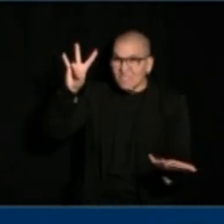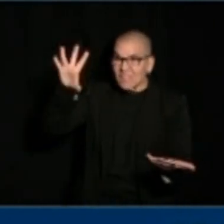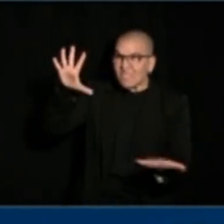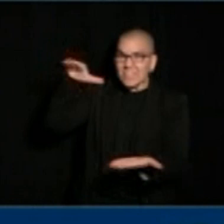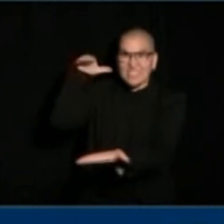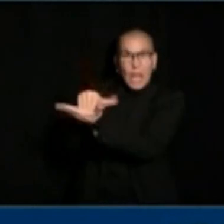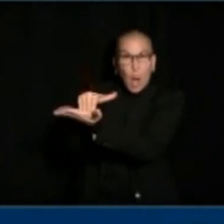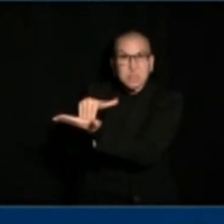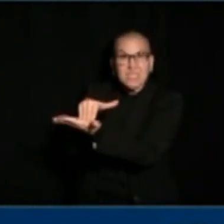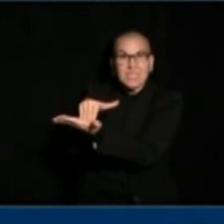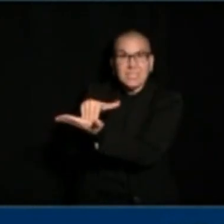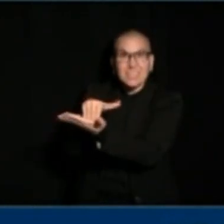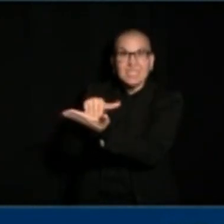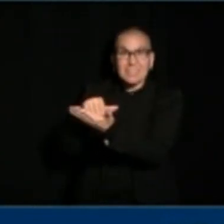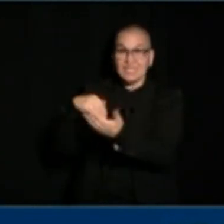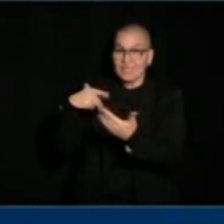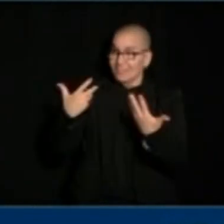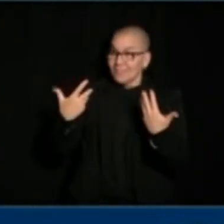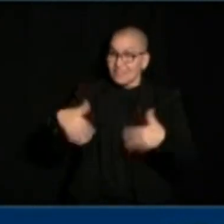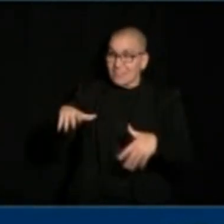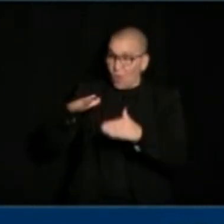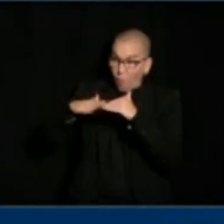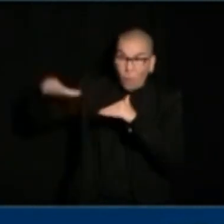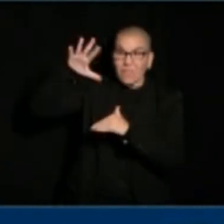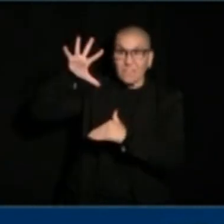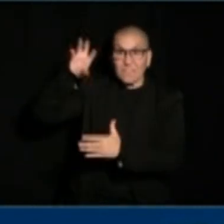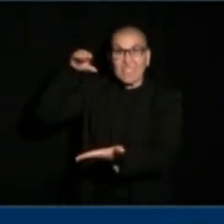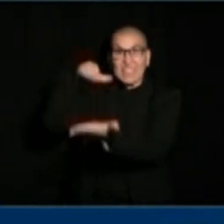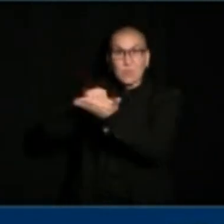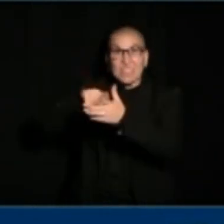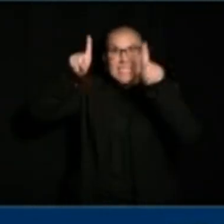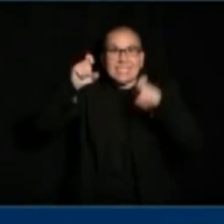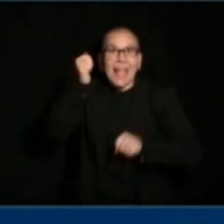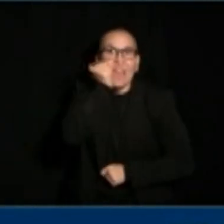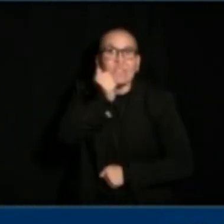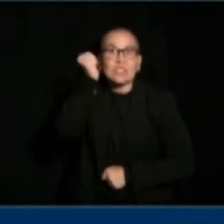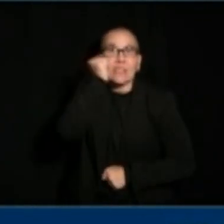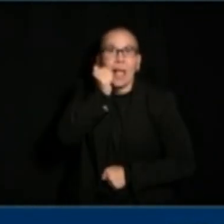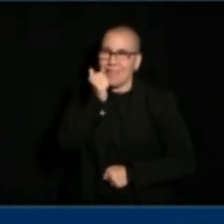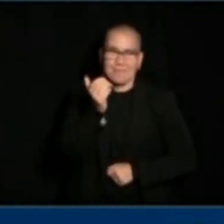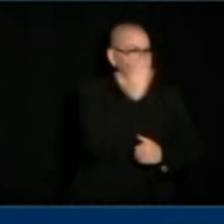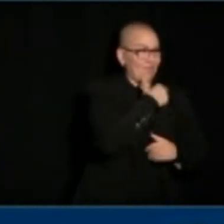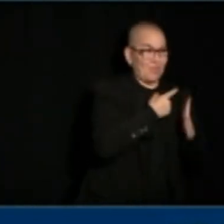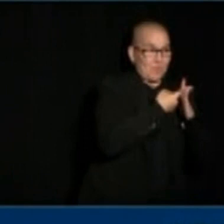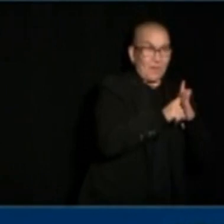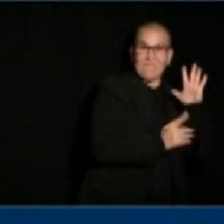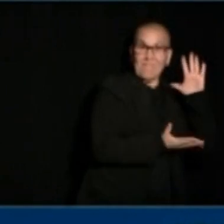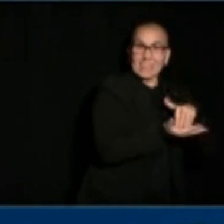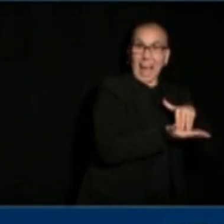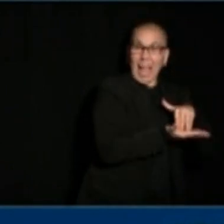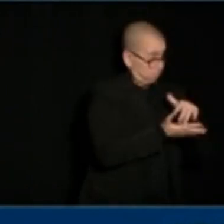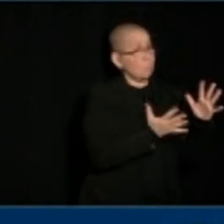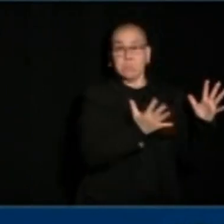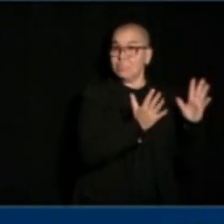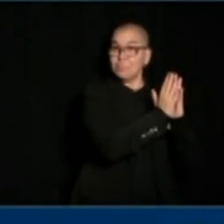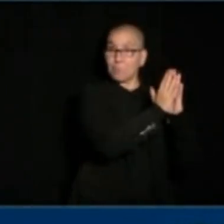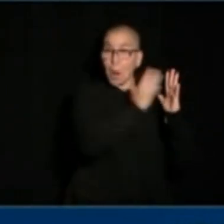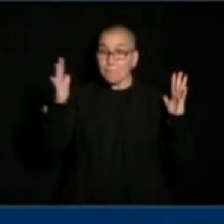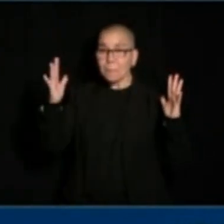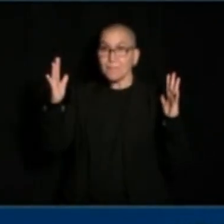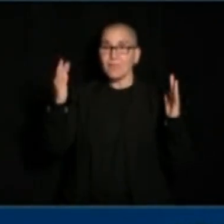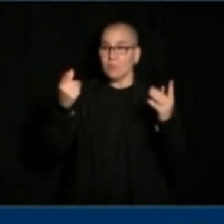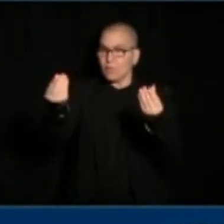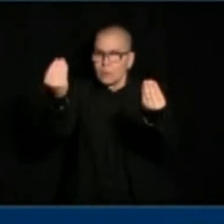regularly testing over 50,000 people a day. The reason this is important is it lets you make an informed decision to